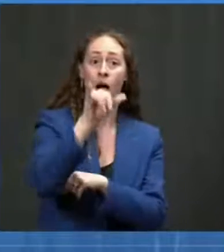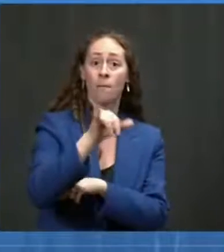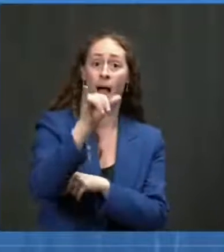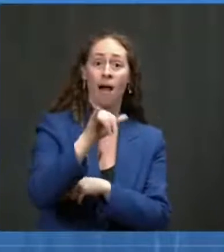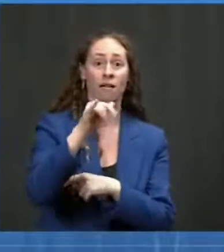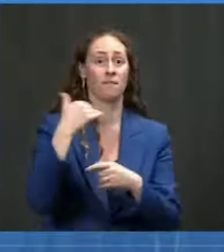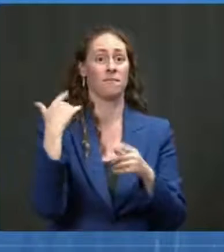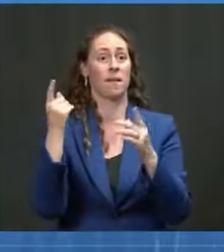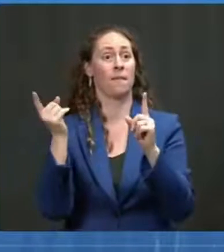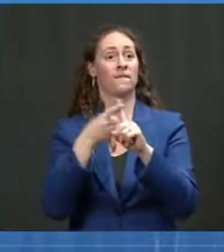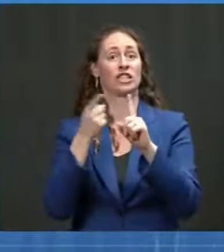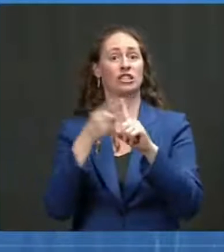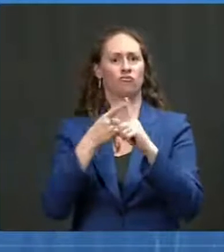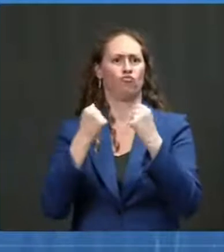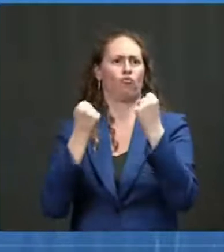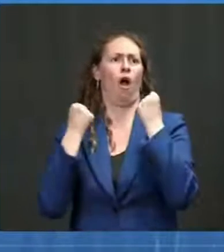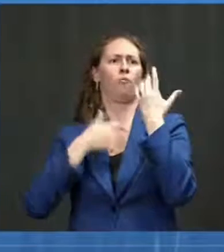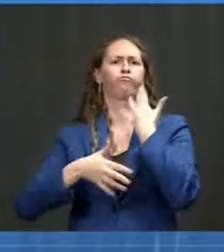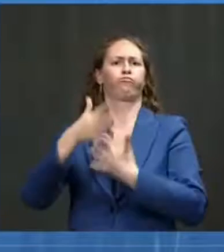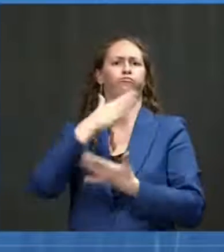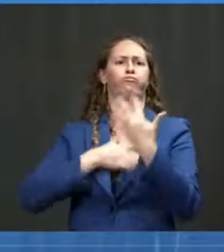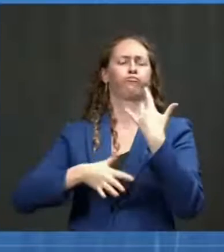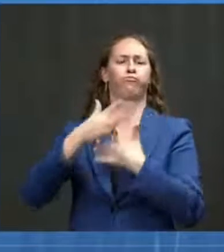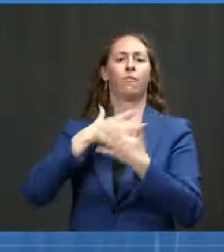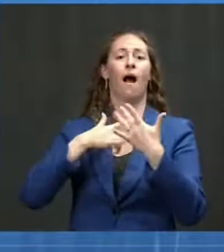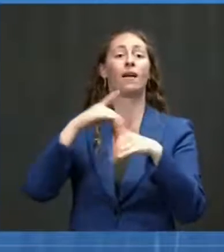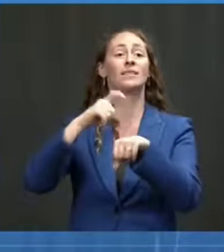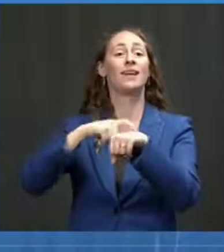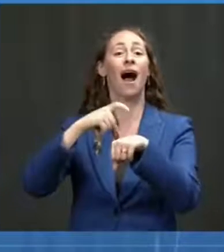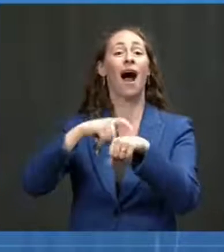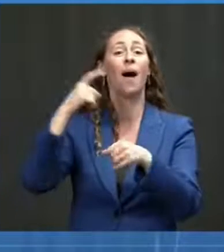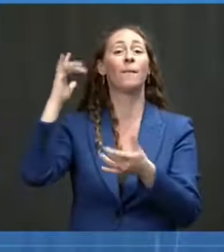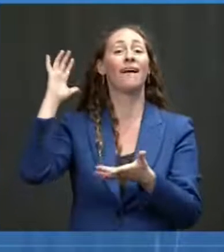following 2 mRNA immunizations, and that's